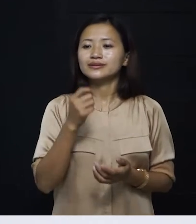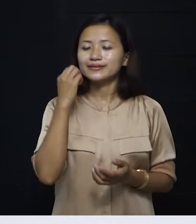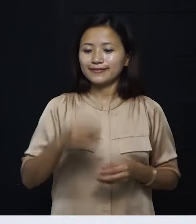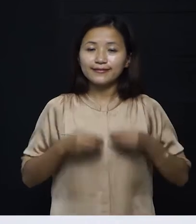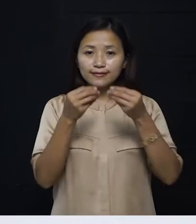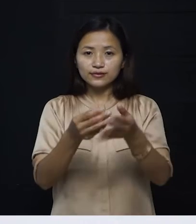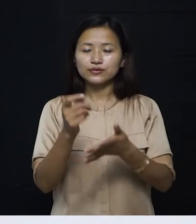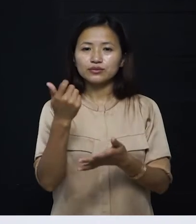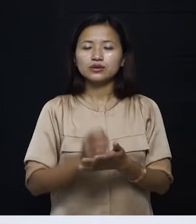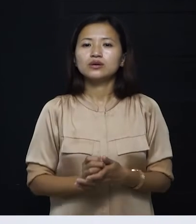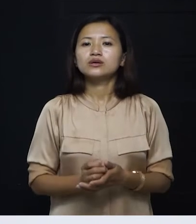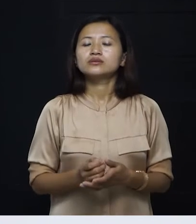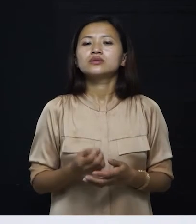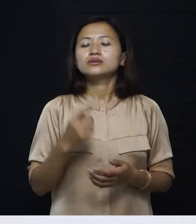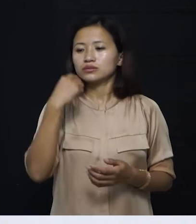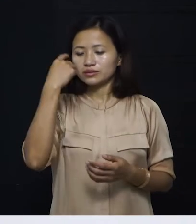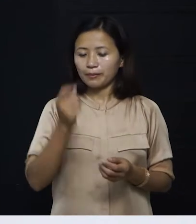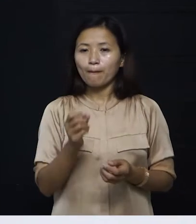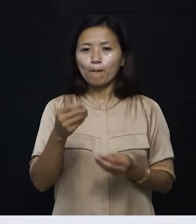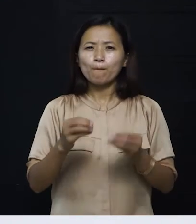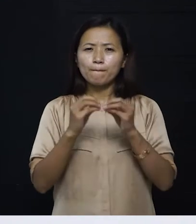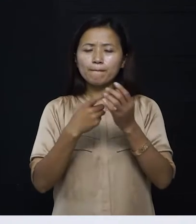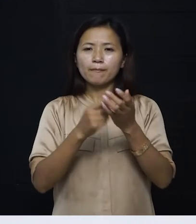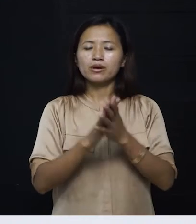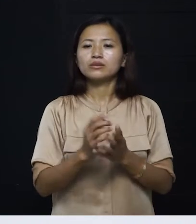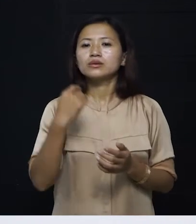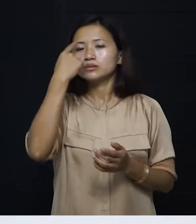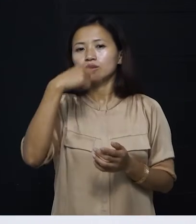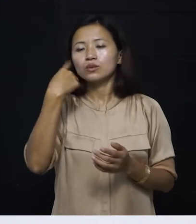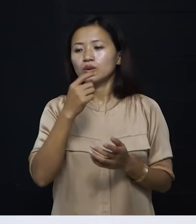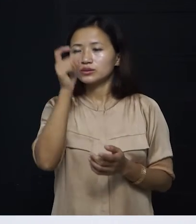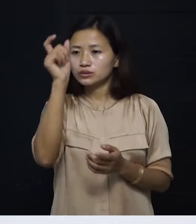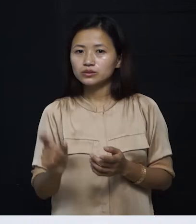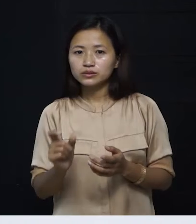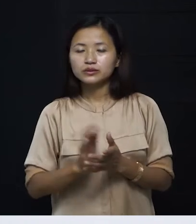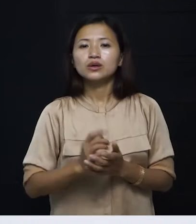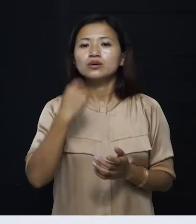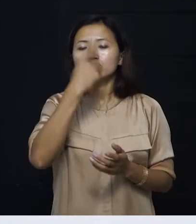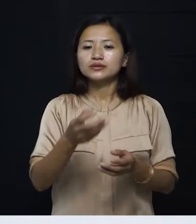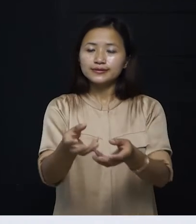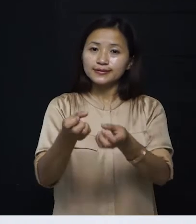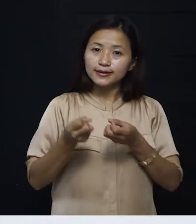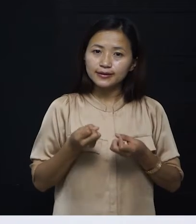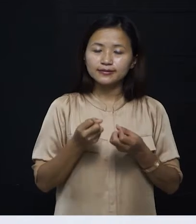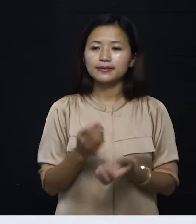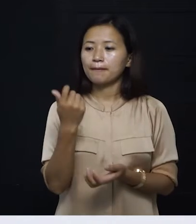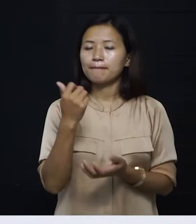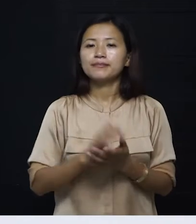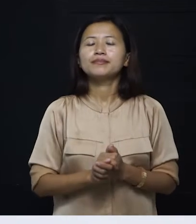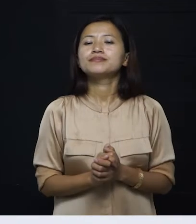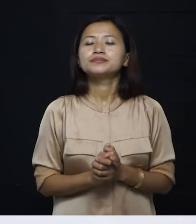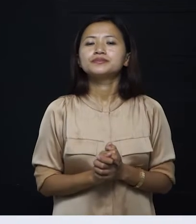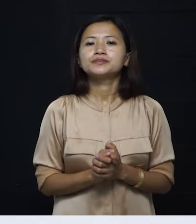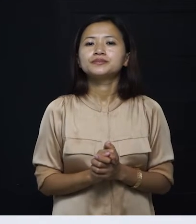okay? Borrowers means the one who is taking the money. So there will be an agreement between the lender and the